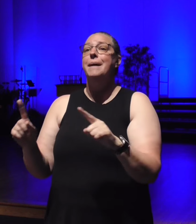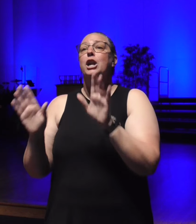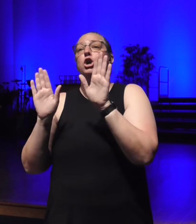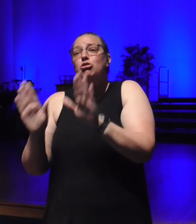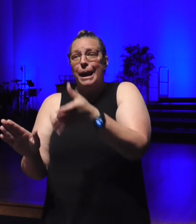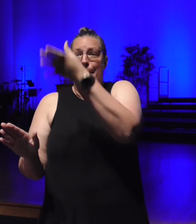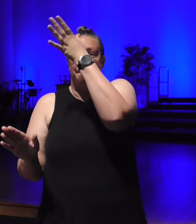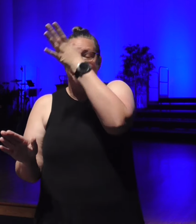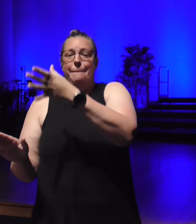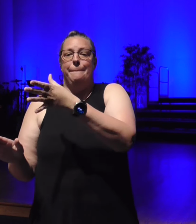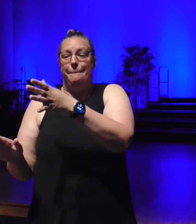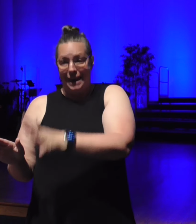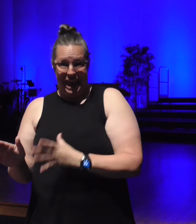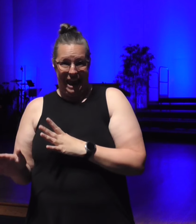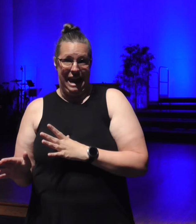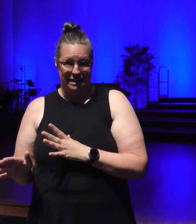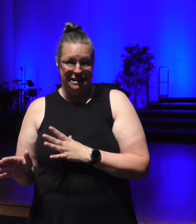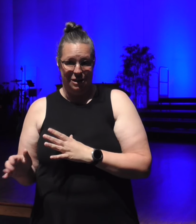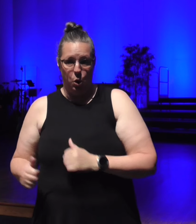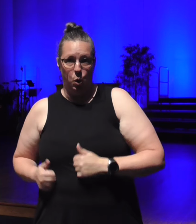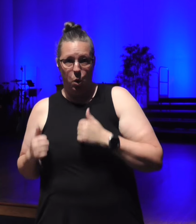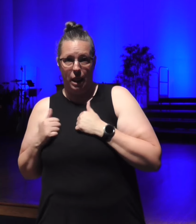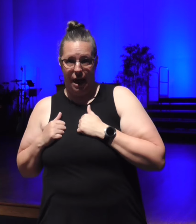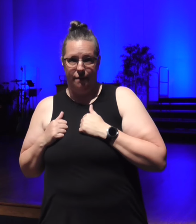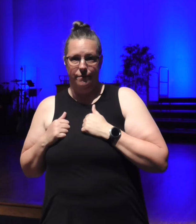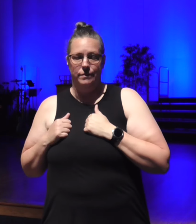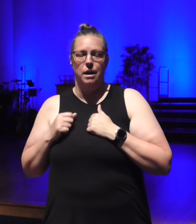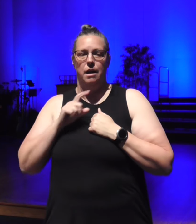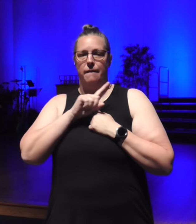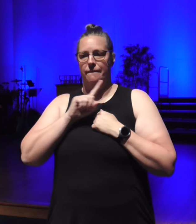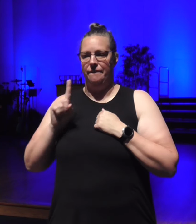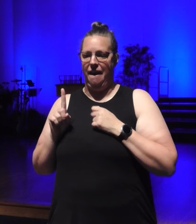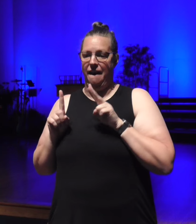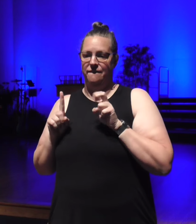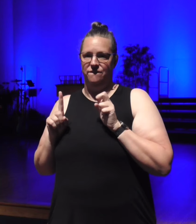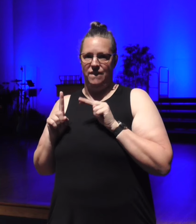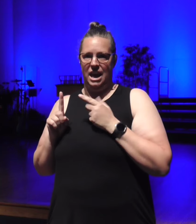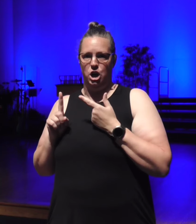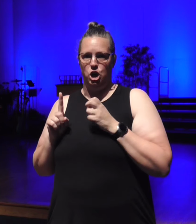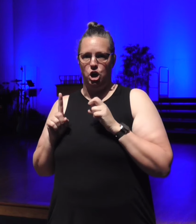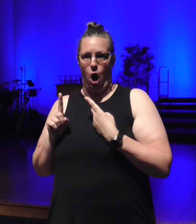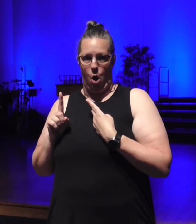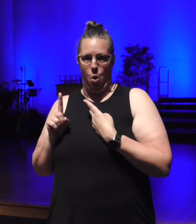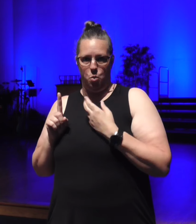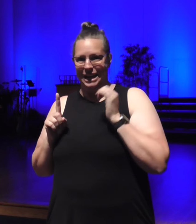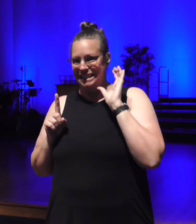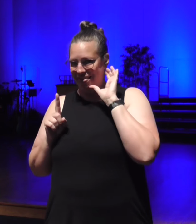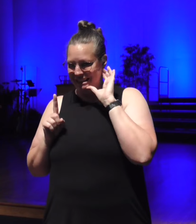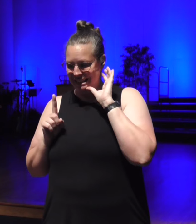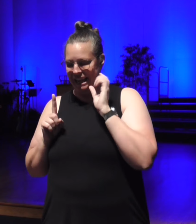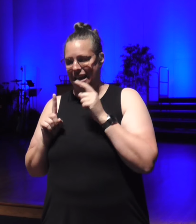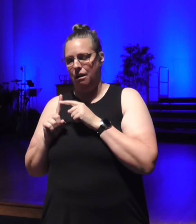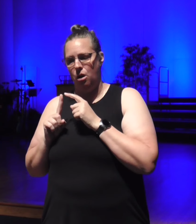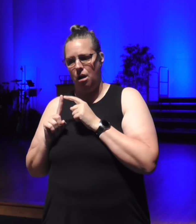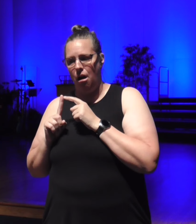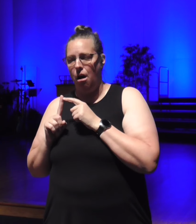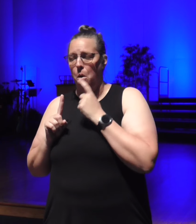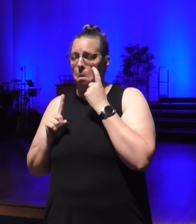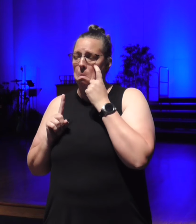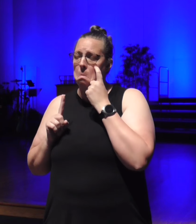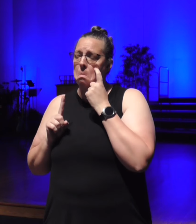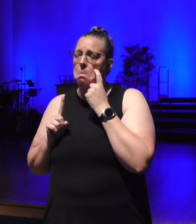ever lived. Van Gogh begins to weep. Too much? Says the doctor. He